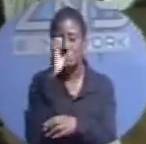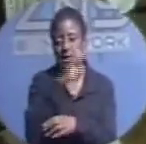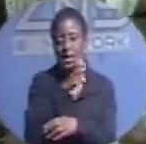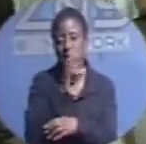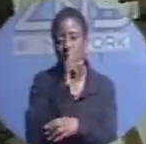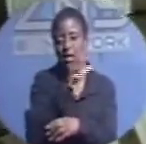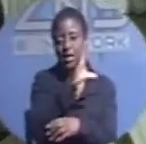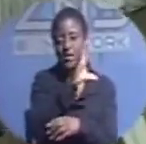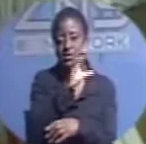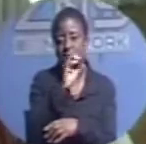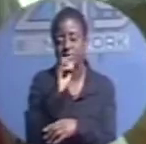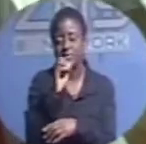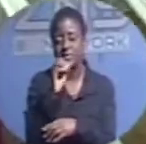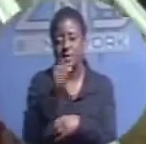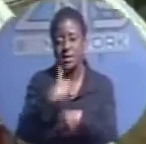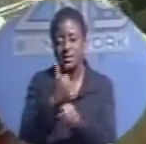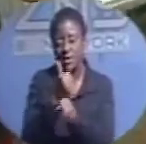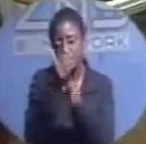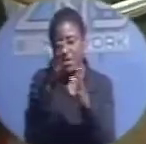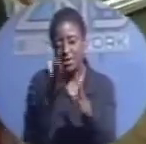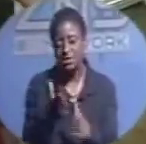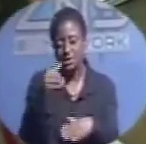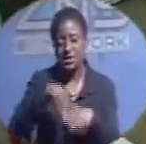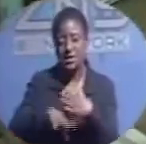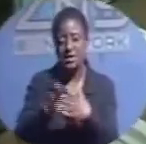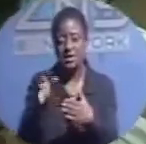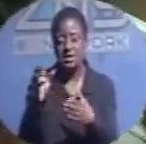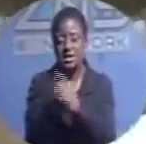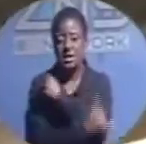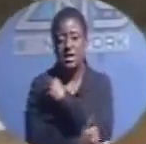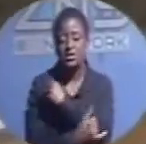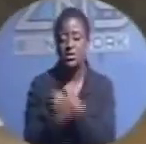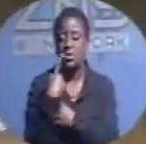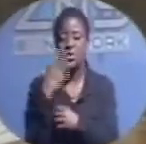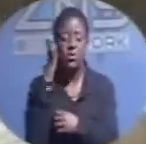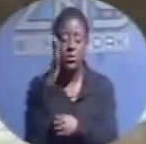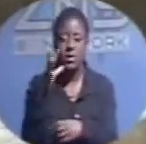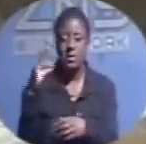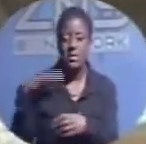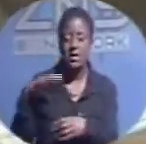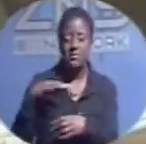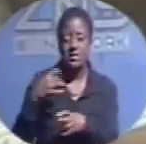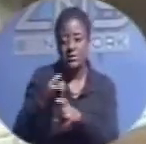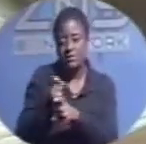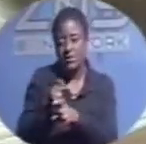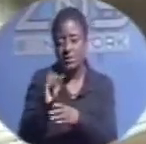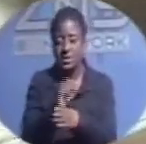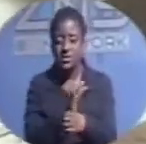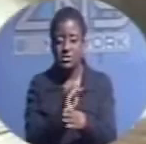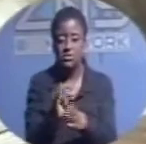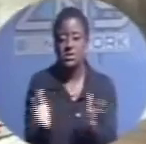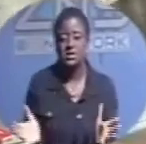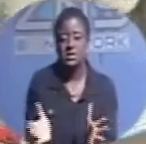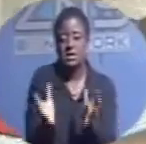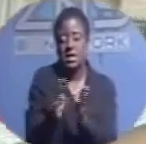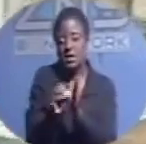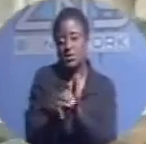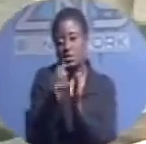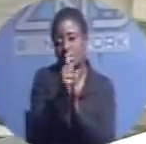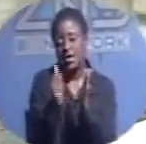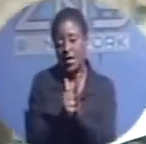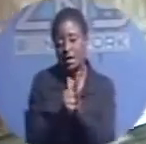in the country that stand to benefit from amendments to the Industries Encouragement Act. Rogers says the decision by the